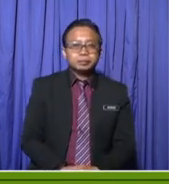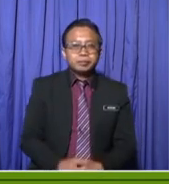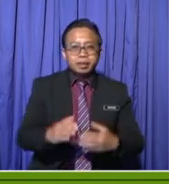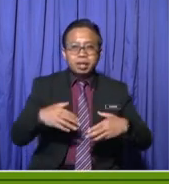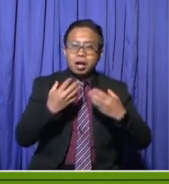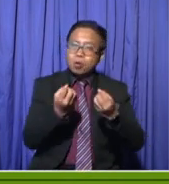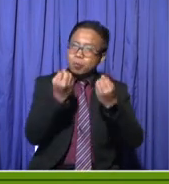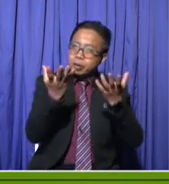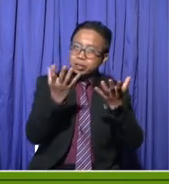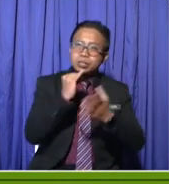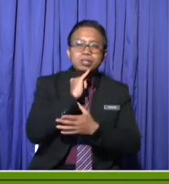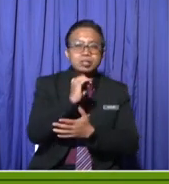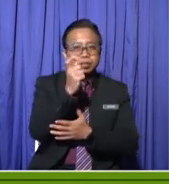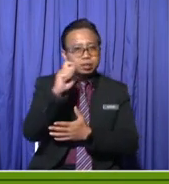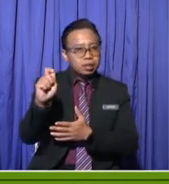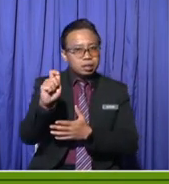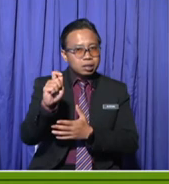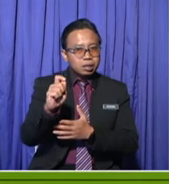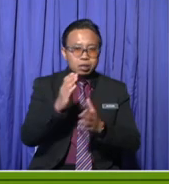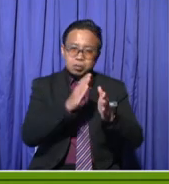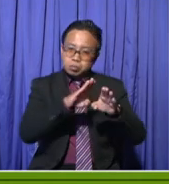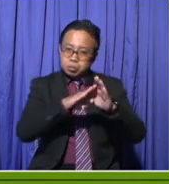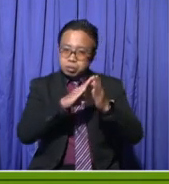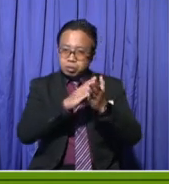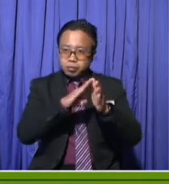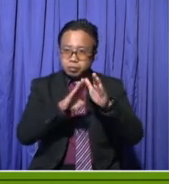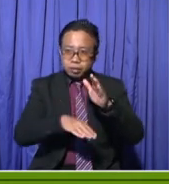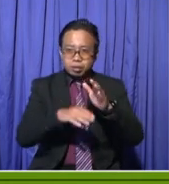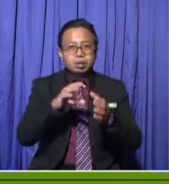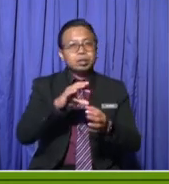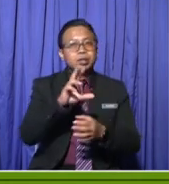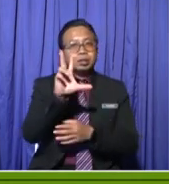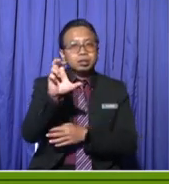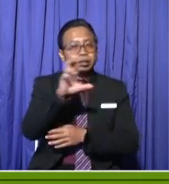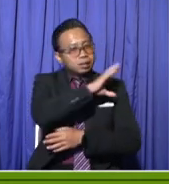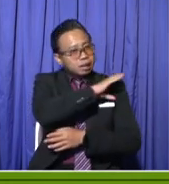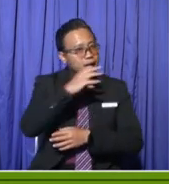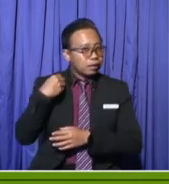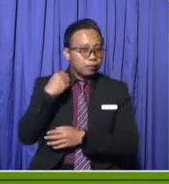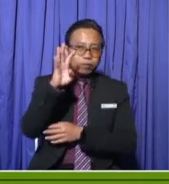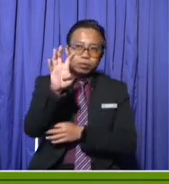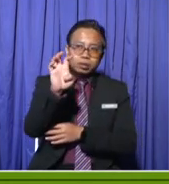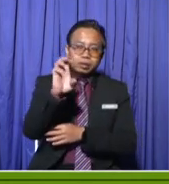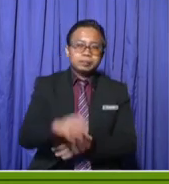How much is the differences between 30 and 40?